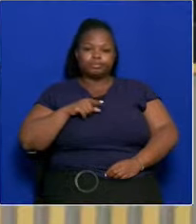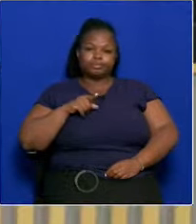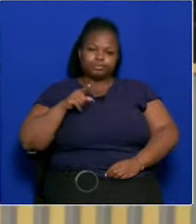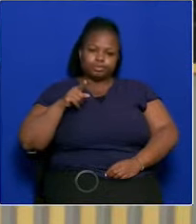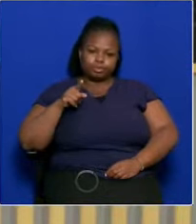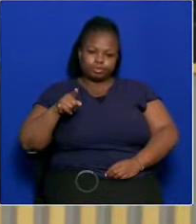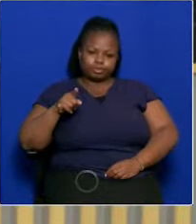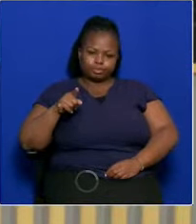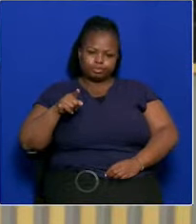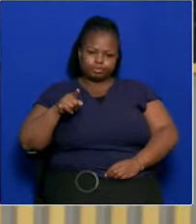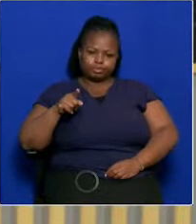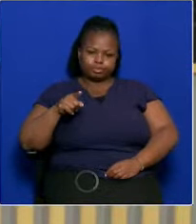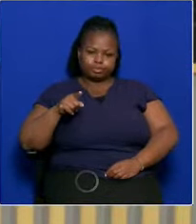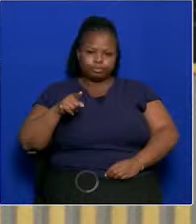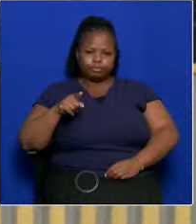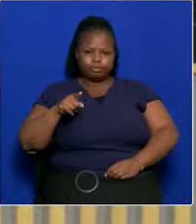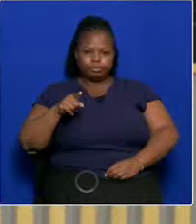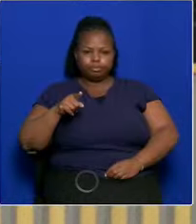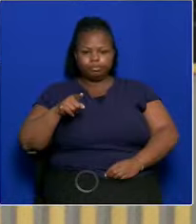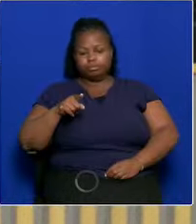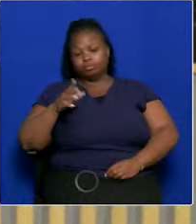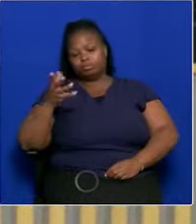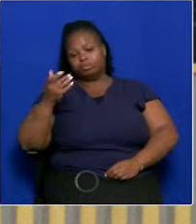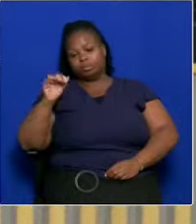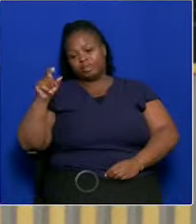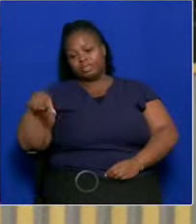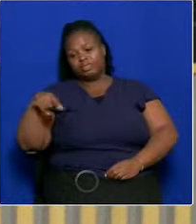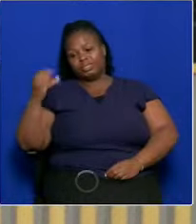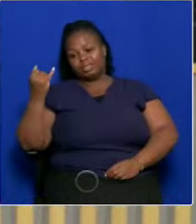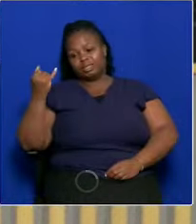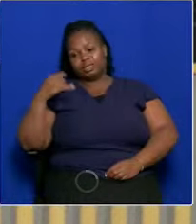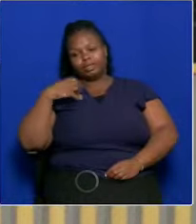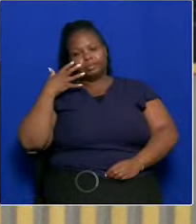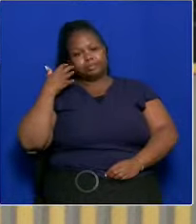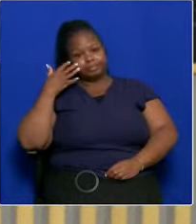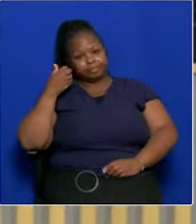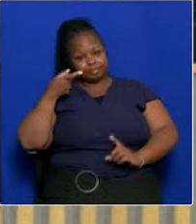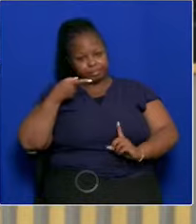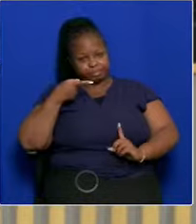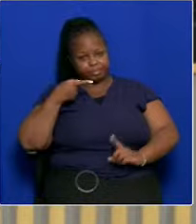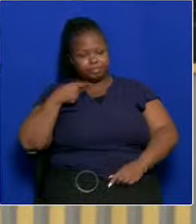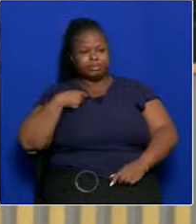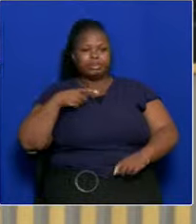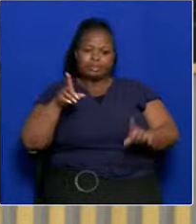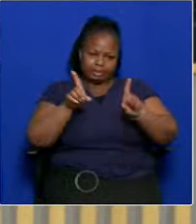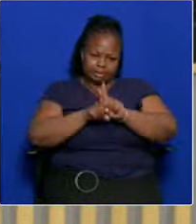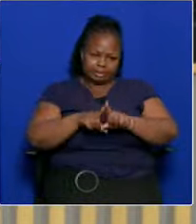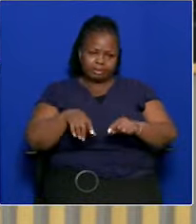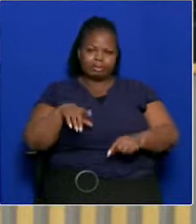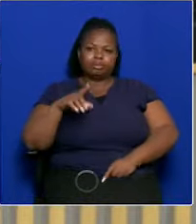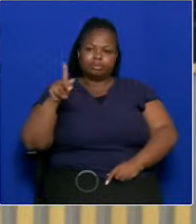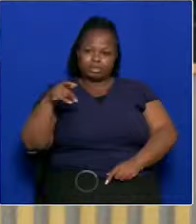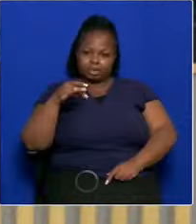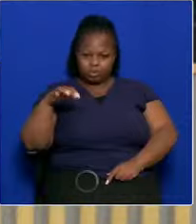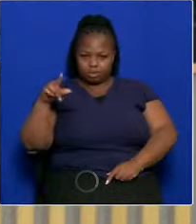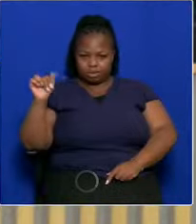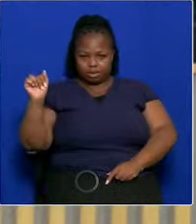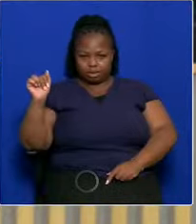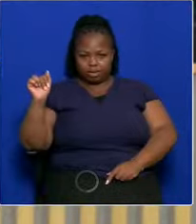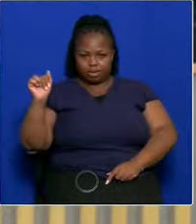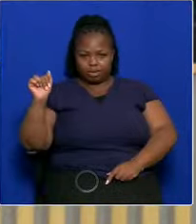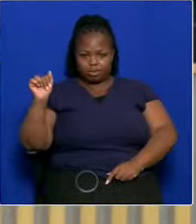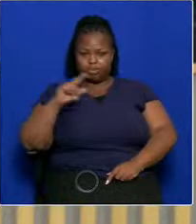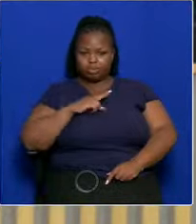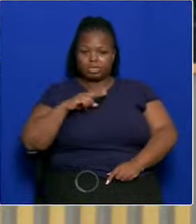someone, as you say about Matlala. I think what applies to Mr. Matlala applies to Kaula as well, which is he's innocent